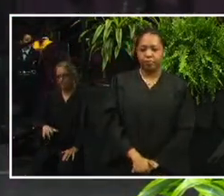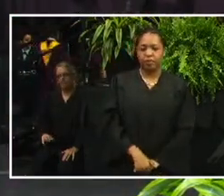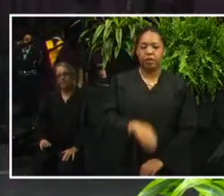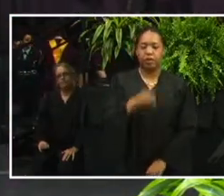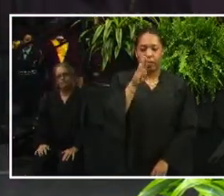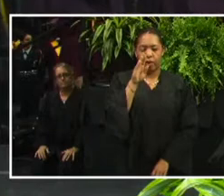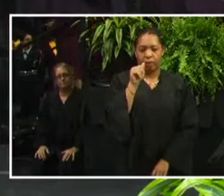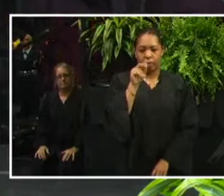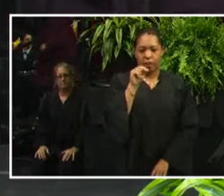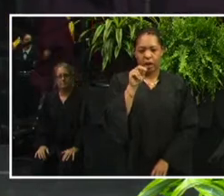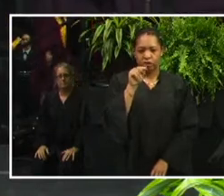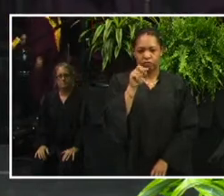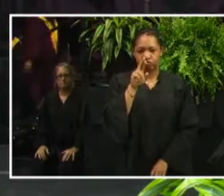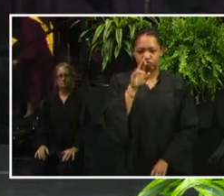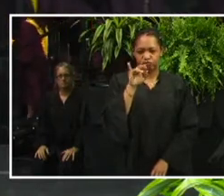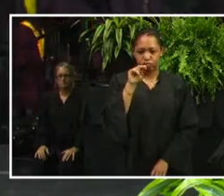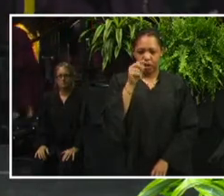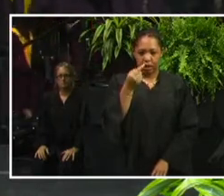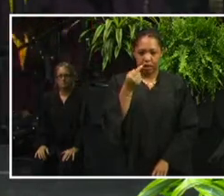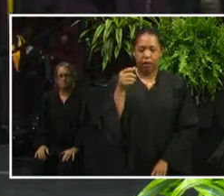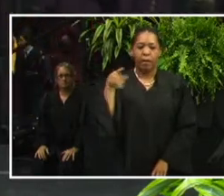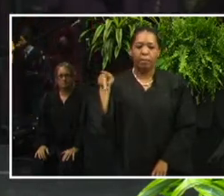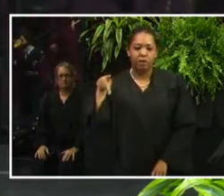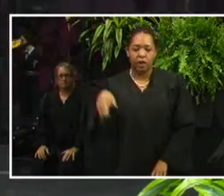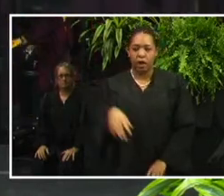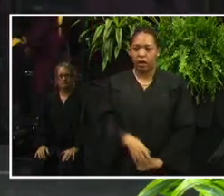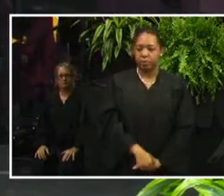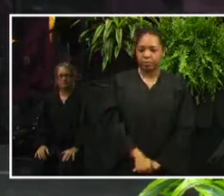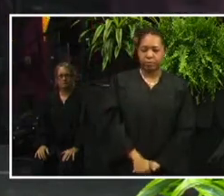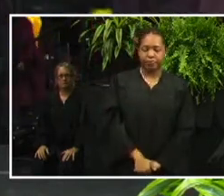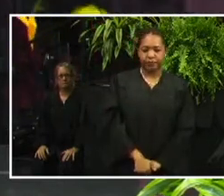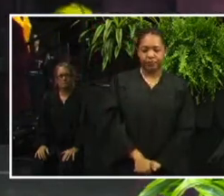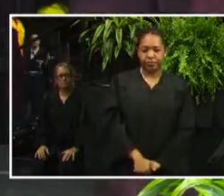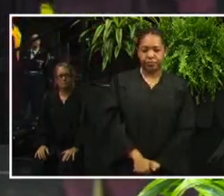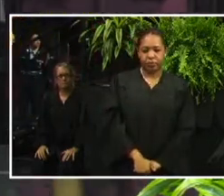Bansri Dharmesh Kumar Patel.